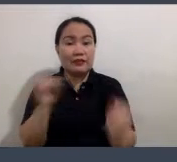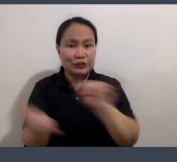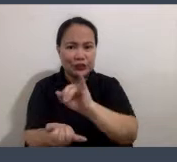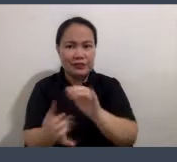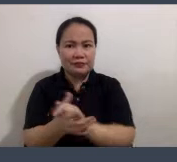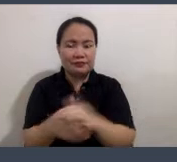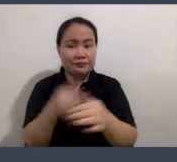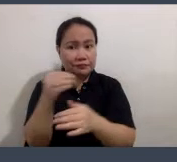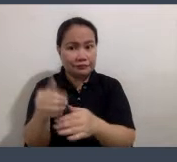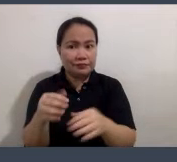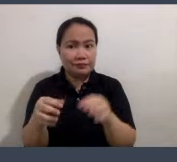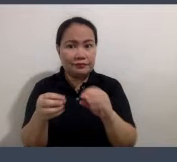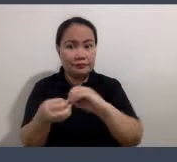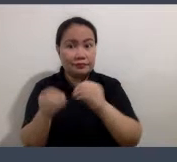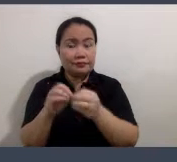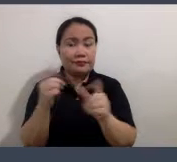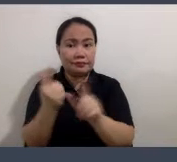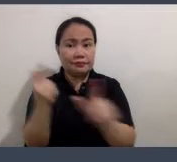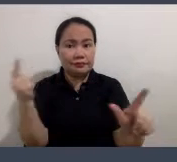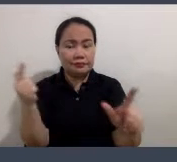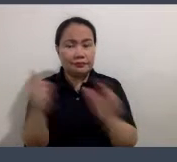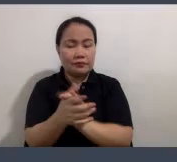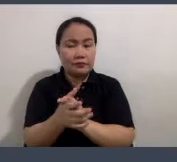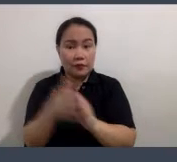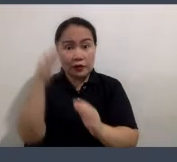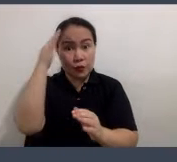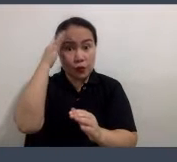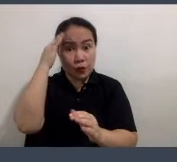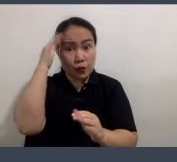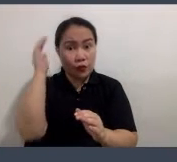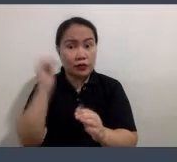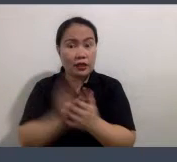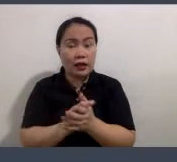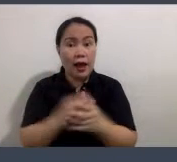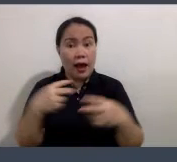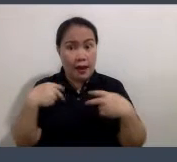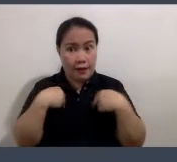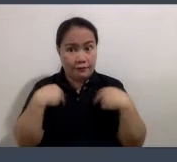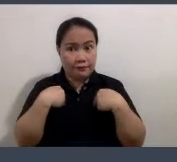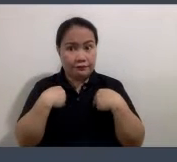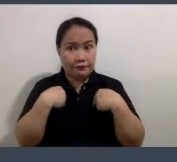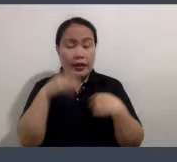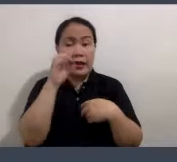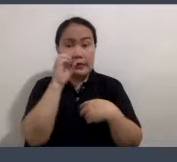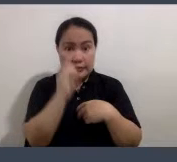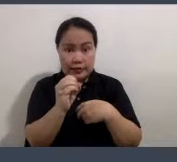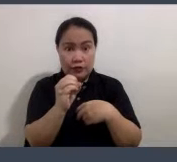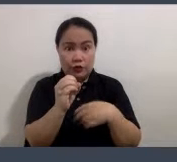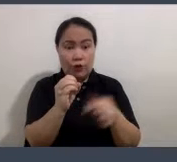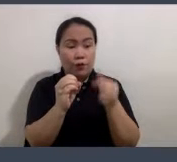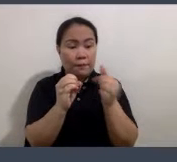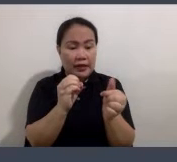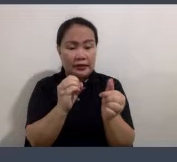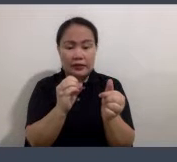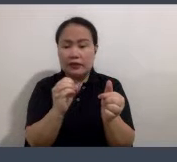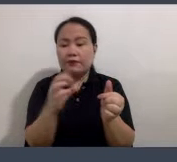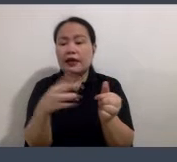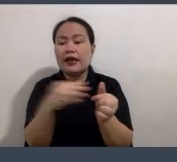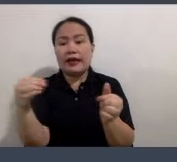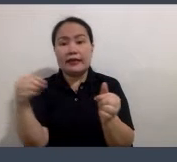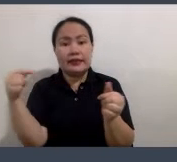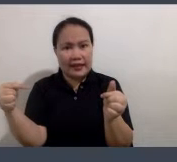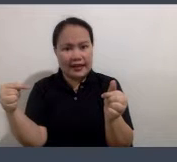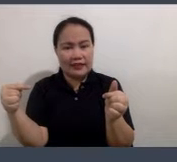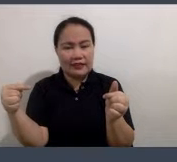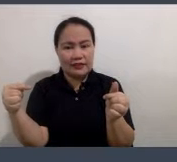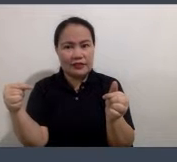Next. So, number line. So, we all know that a number line consists of positive integers,